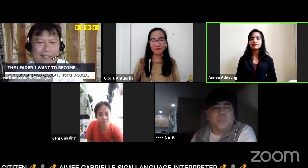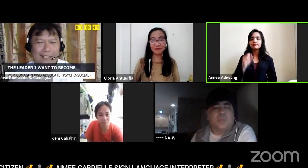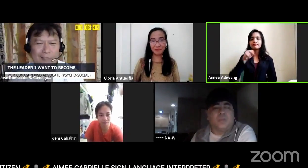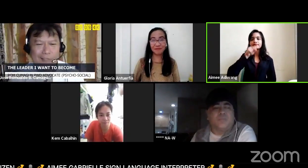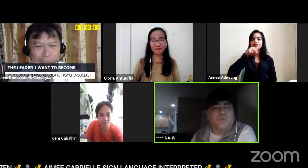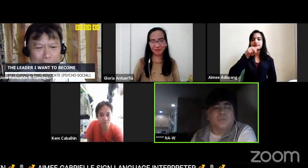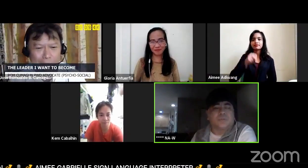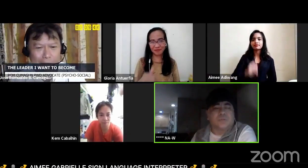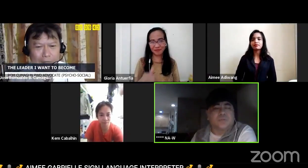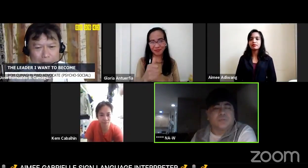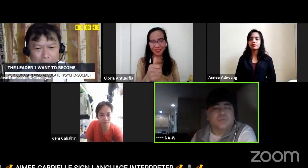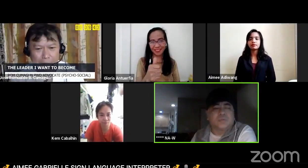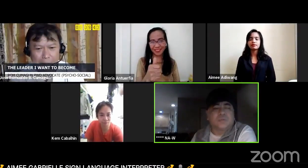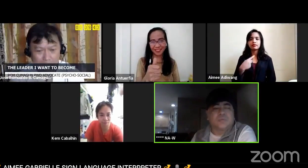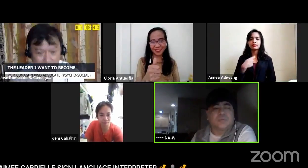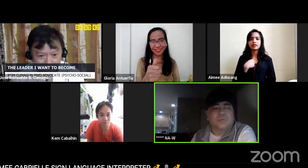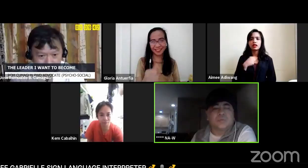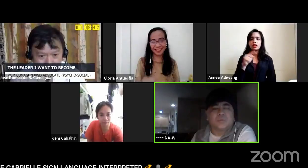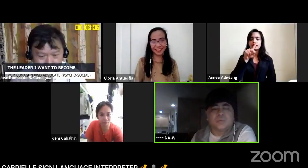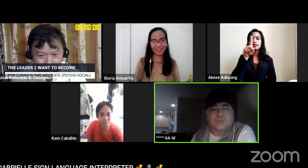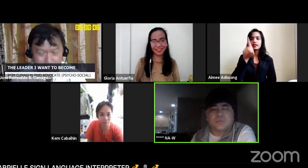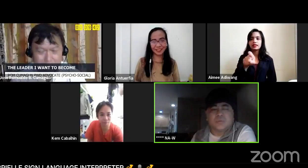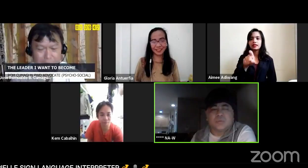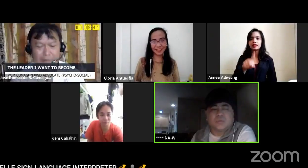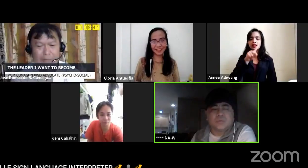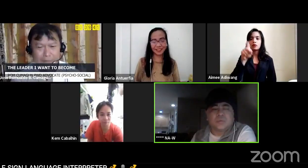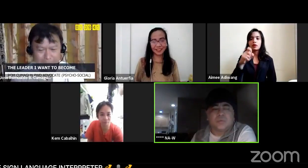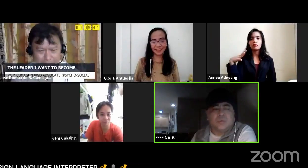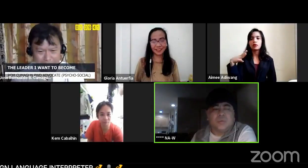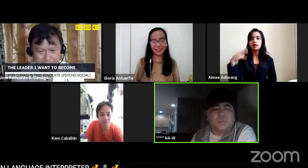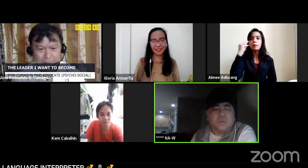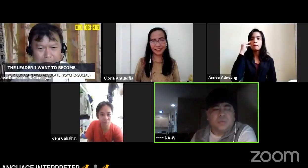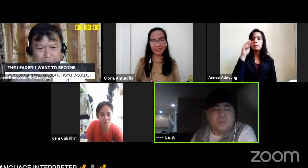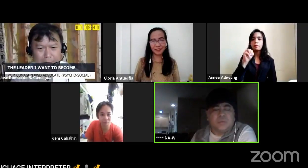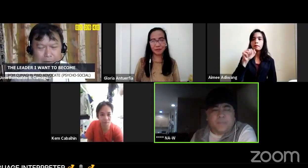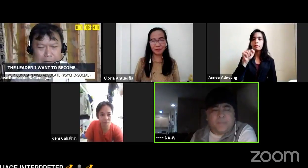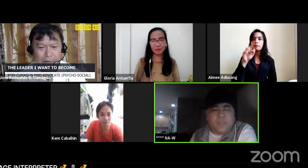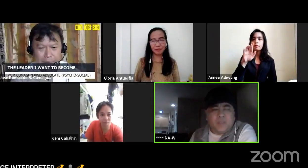yes, I have a yes. Thank question. you. Ken. Okay, Mario. Yes.